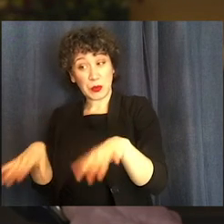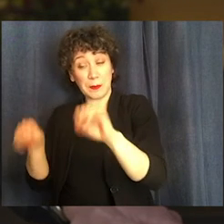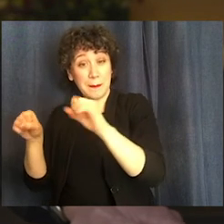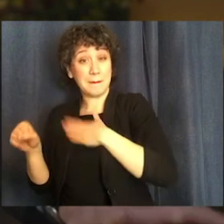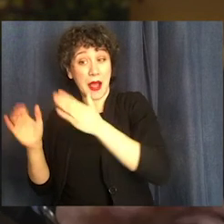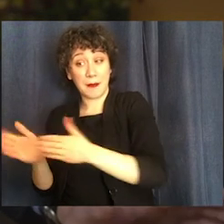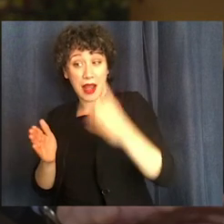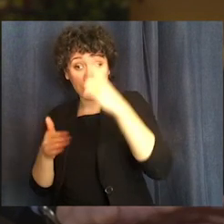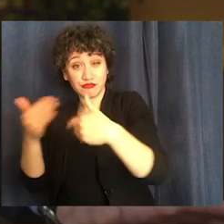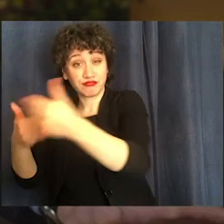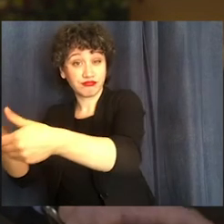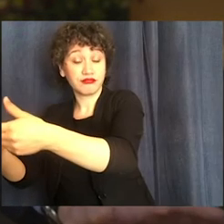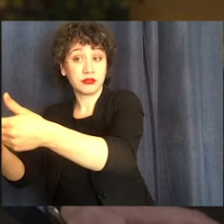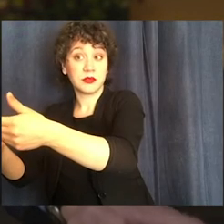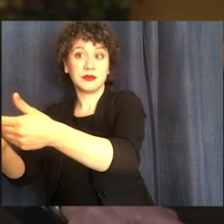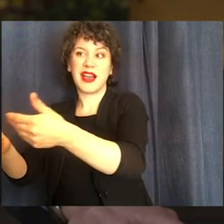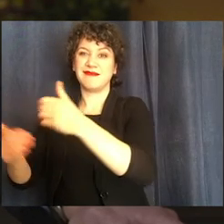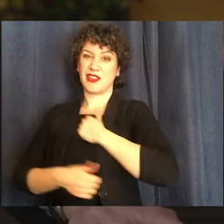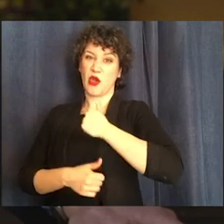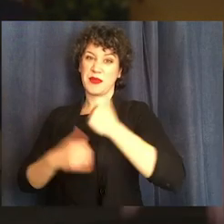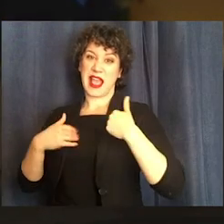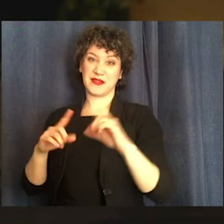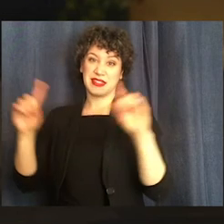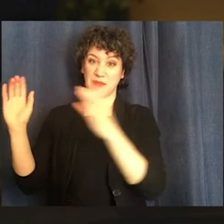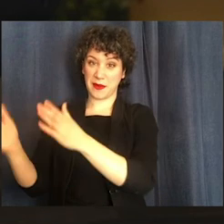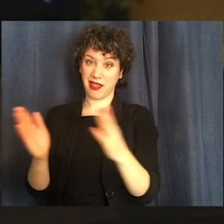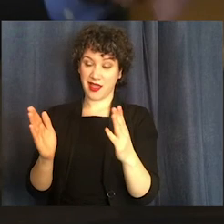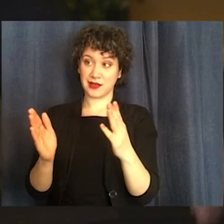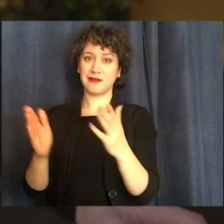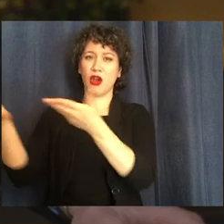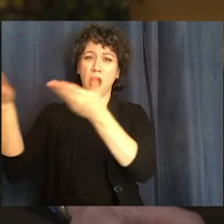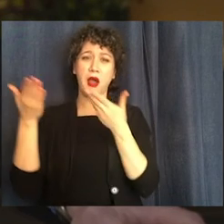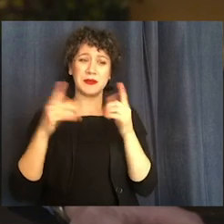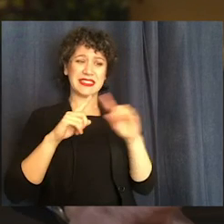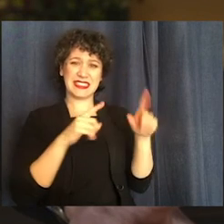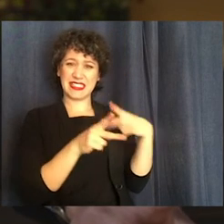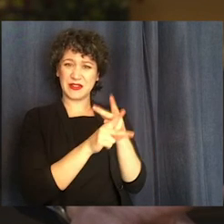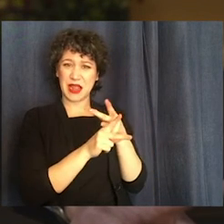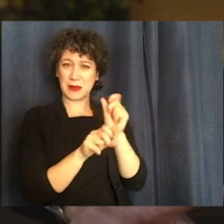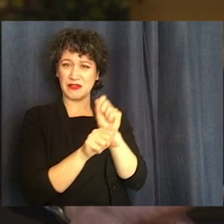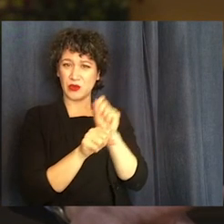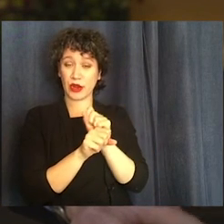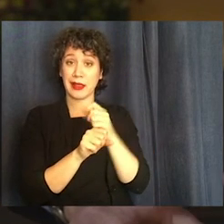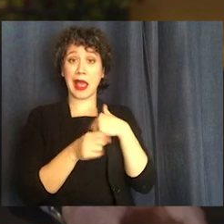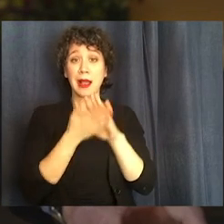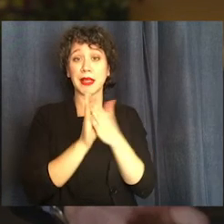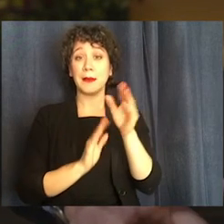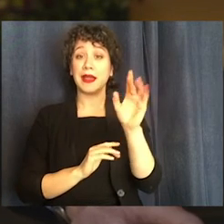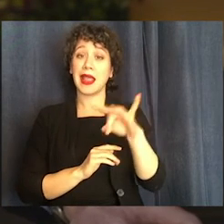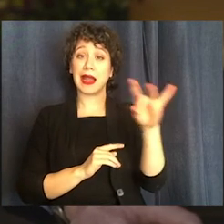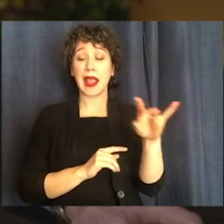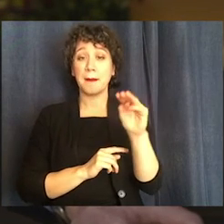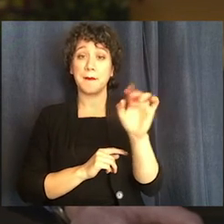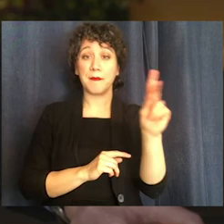instead. Now, 88 Mike is Army jargon, which means transportation specialist. What it really means is